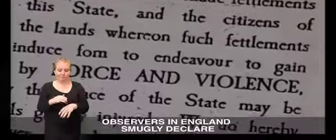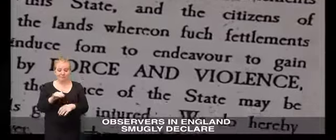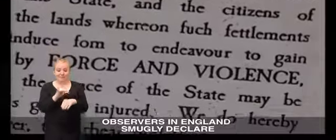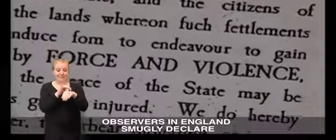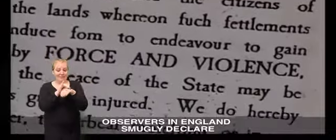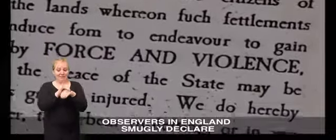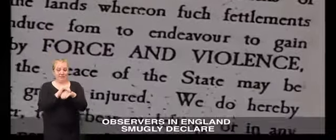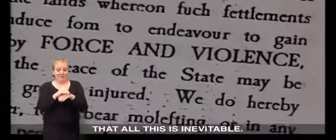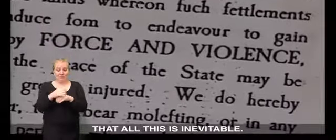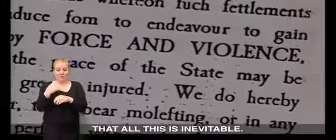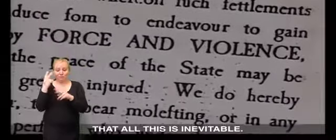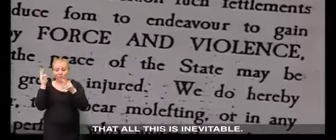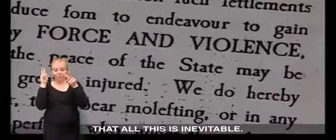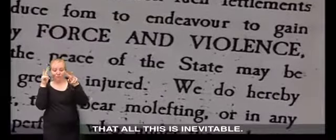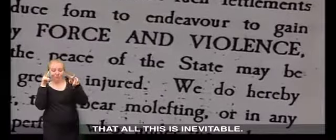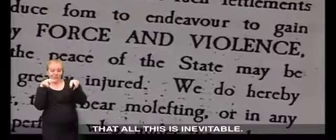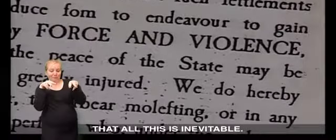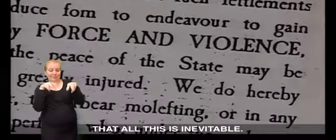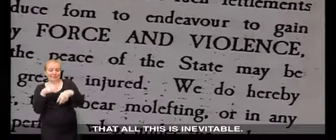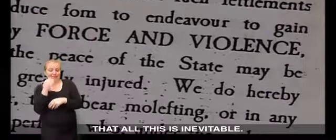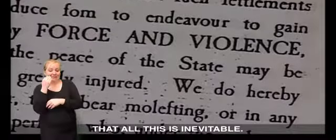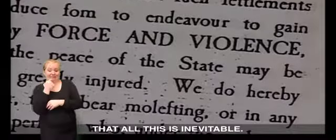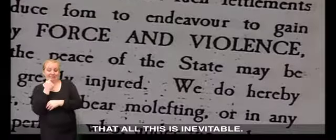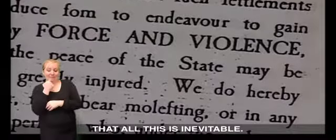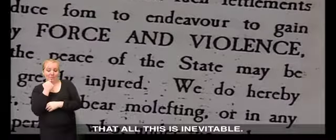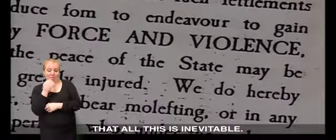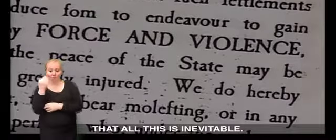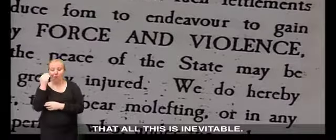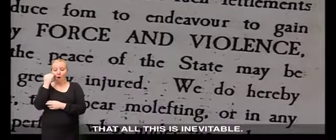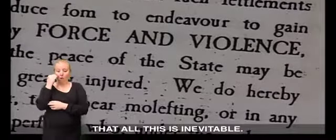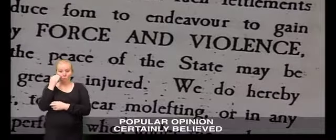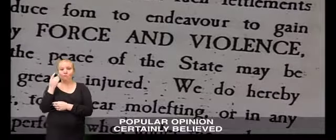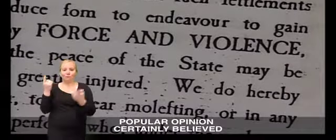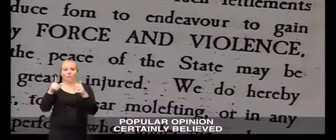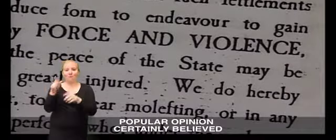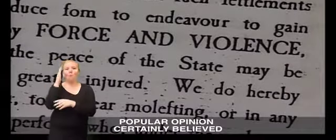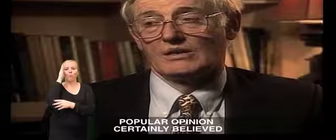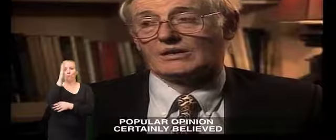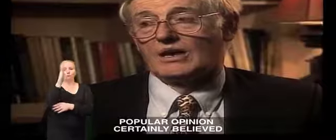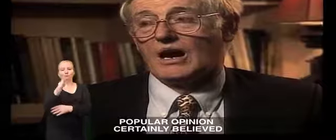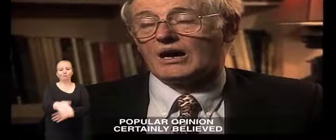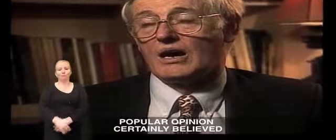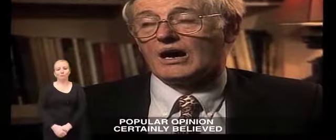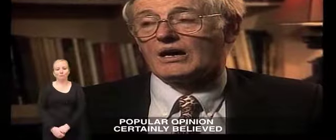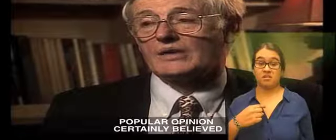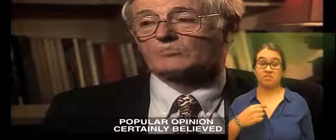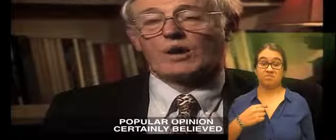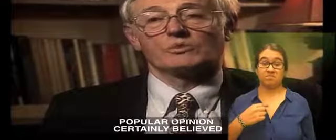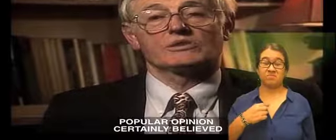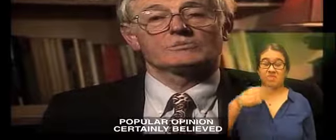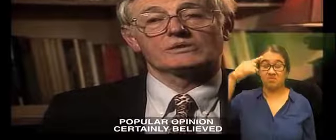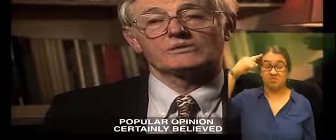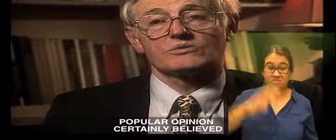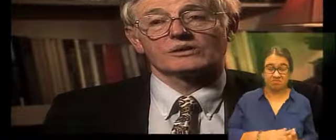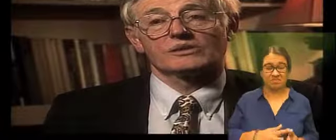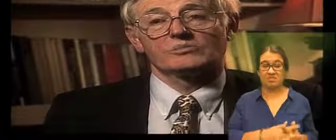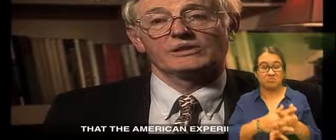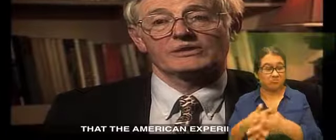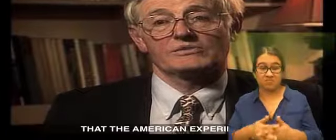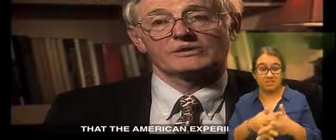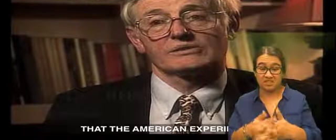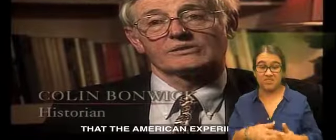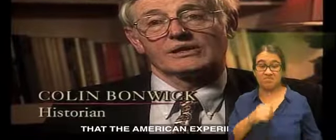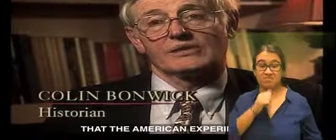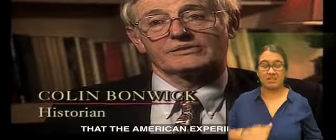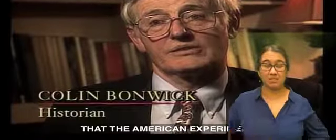observers in England smugly declare that all this is inevitable the popular opinion certainly